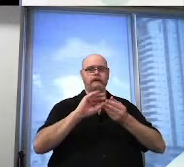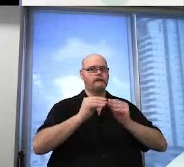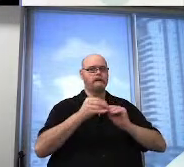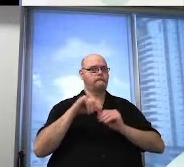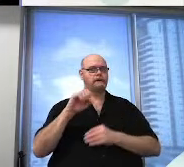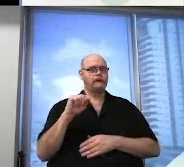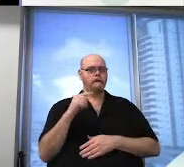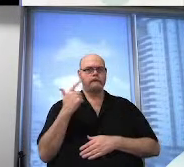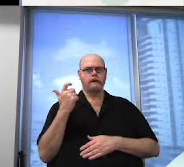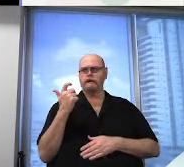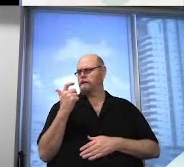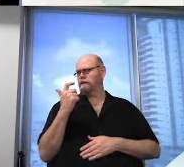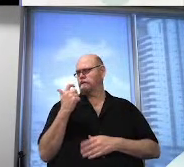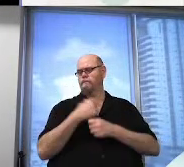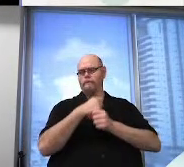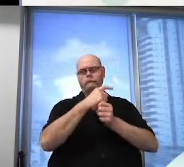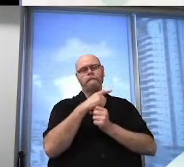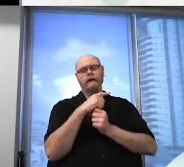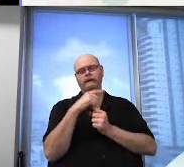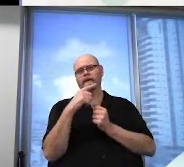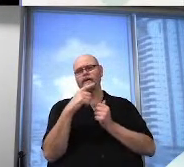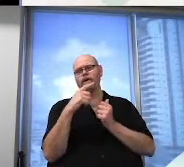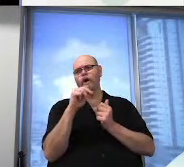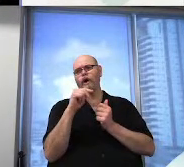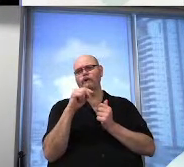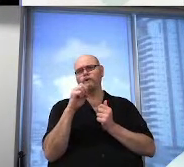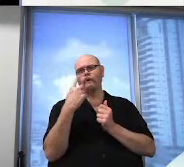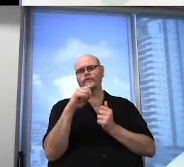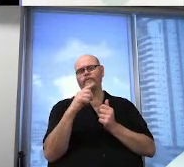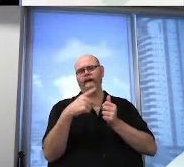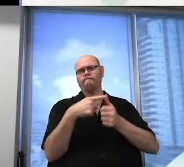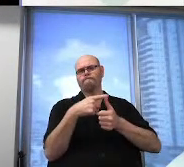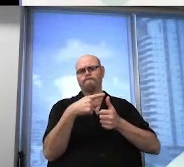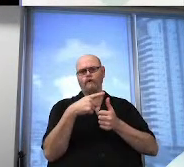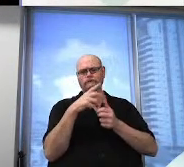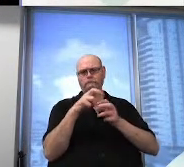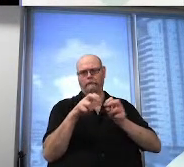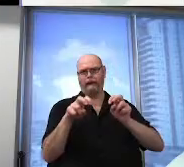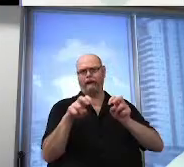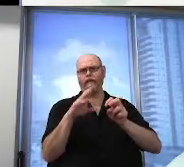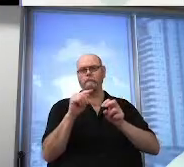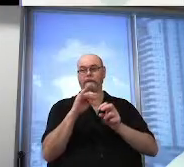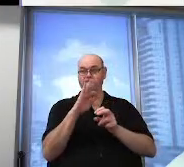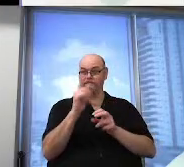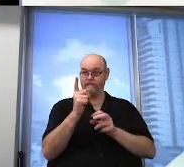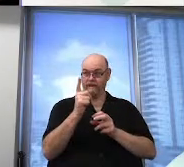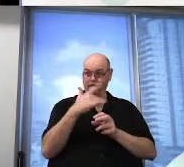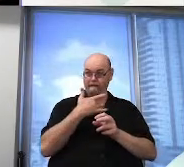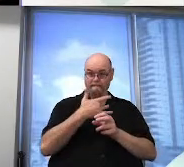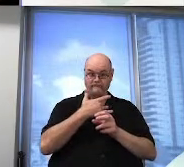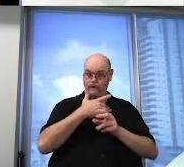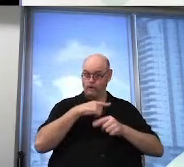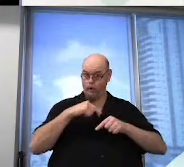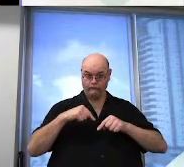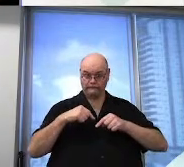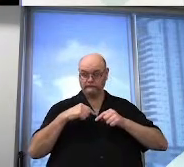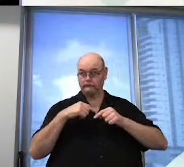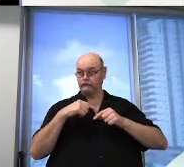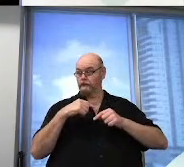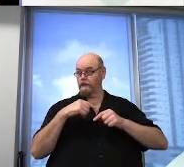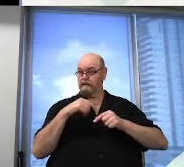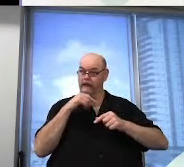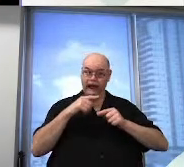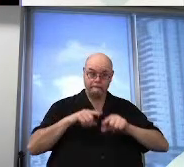because right now we're making a note to defer certain things to the federal panel. But if at some point you feel nervous that that isn't going to